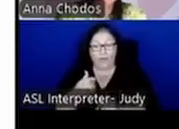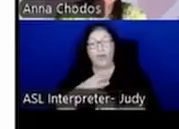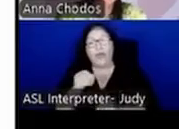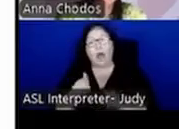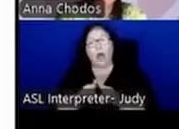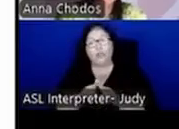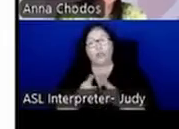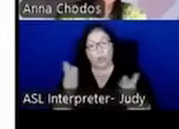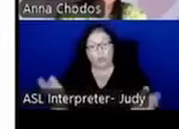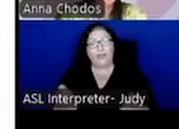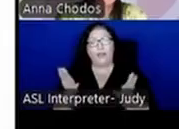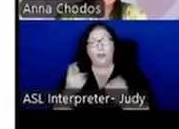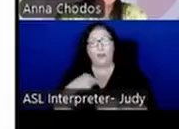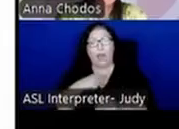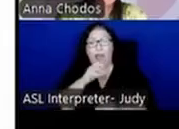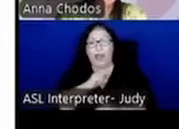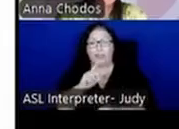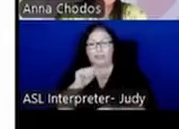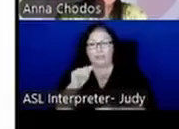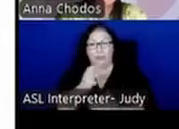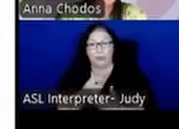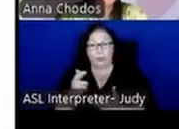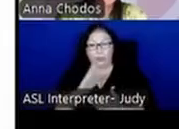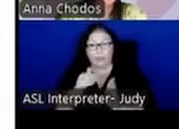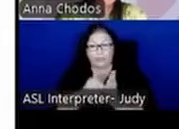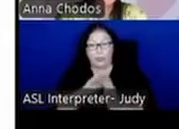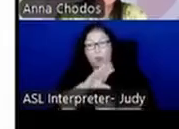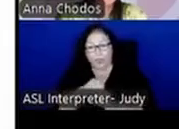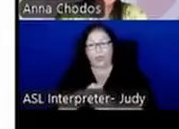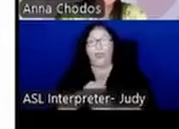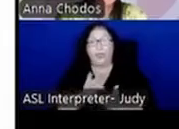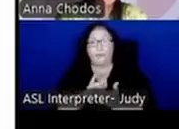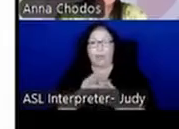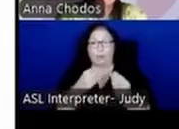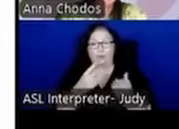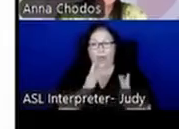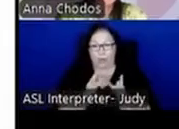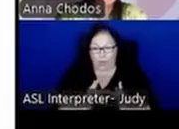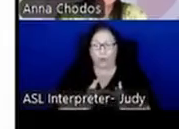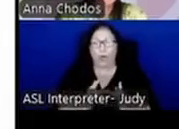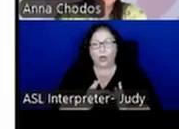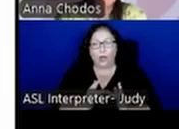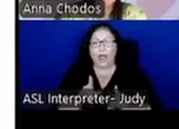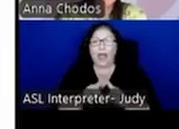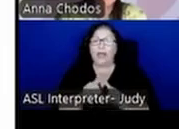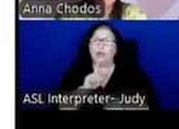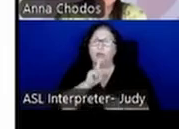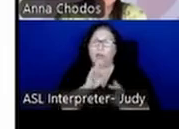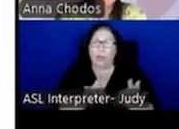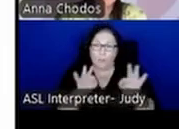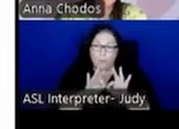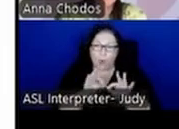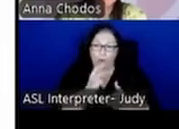disability resource centers within the medical provider network as a really important resource that